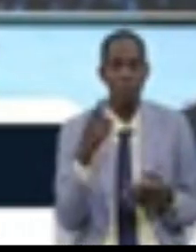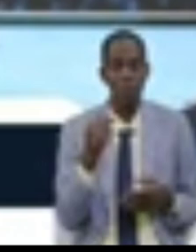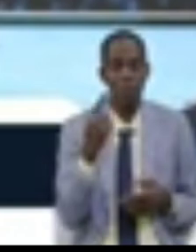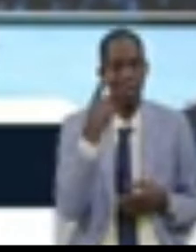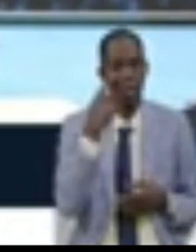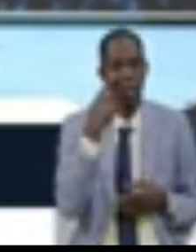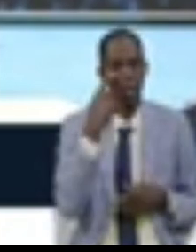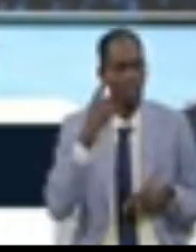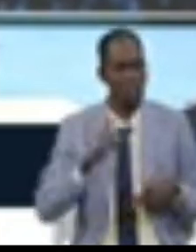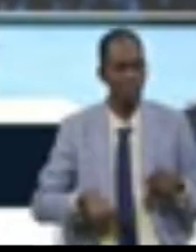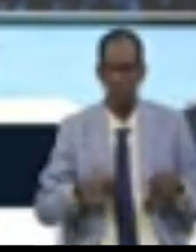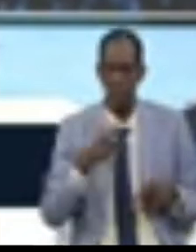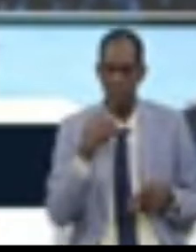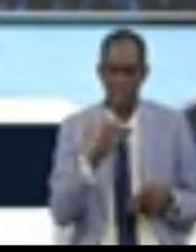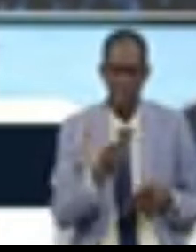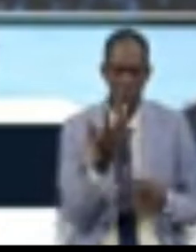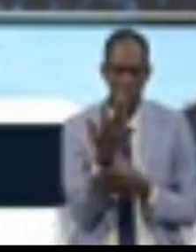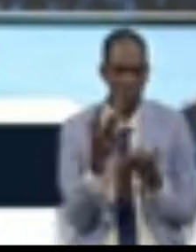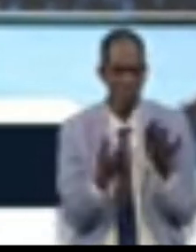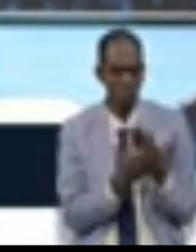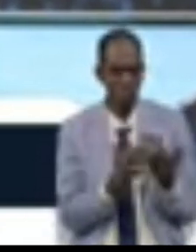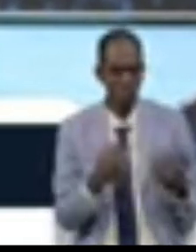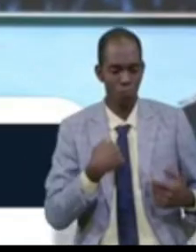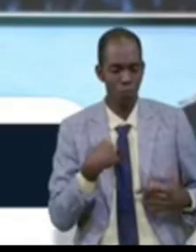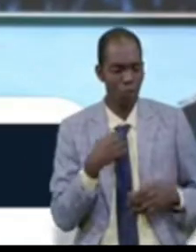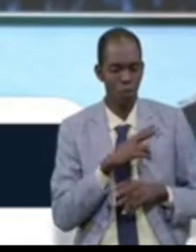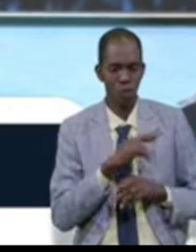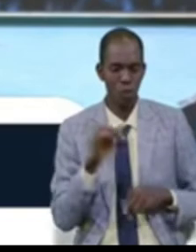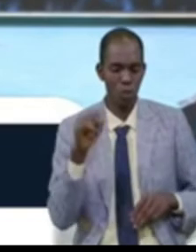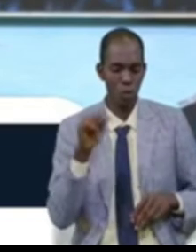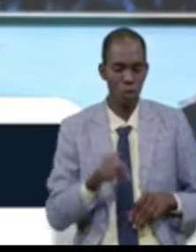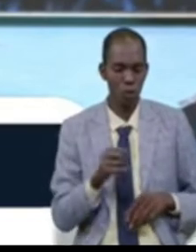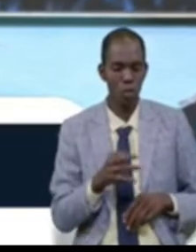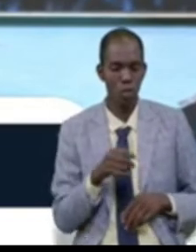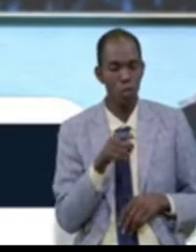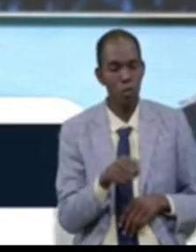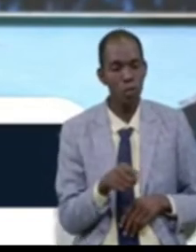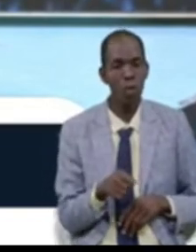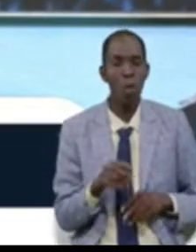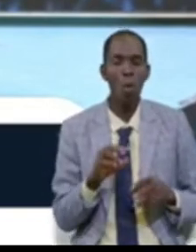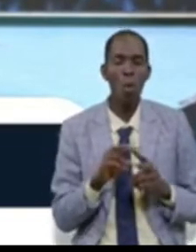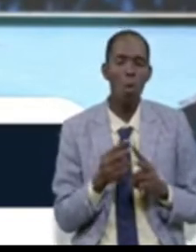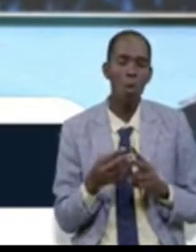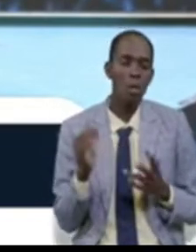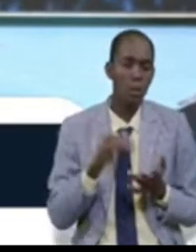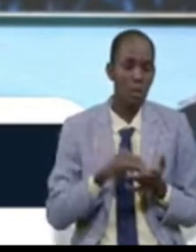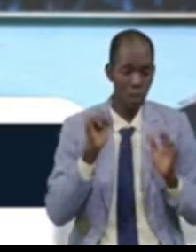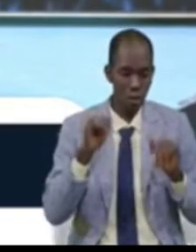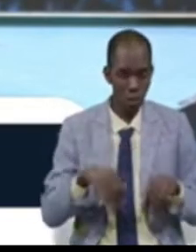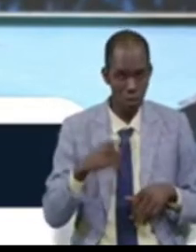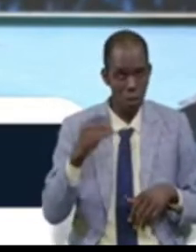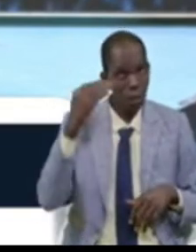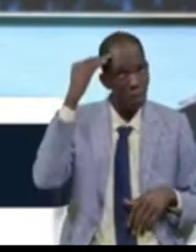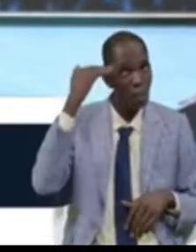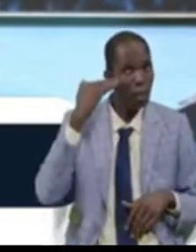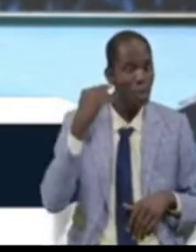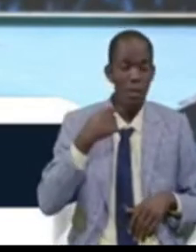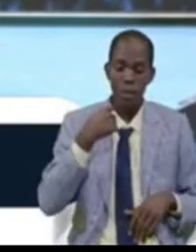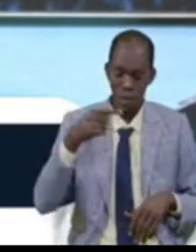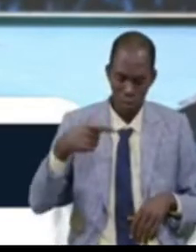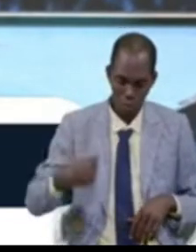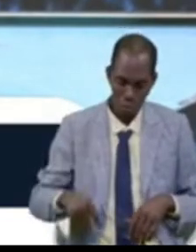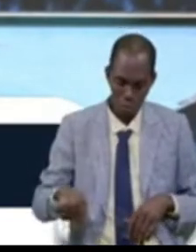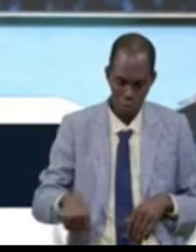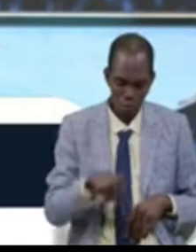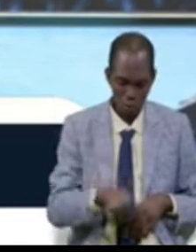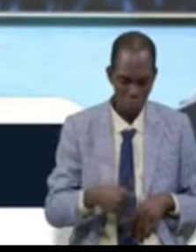say unto the hand, I have no need of thee, nor again the head to the feet, I have